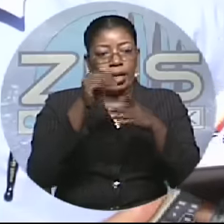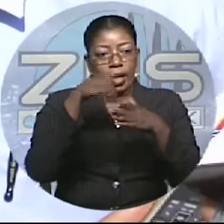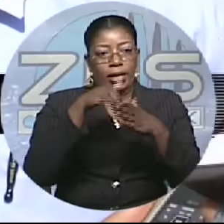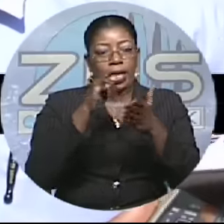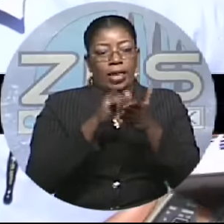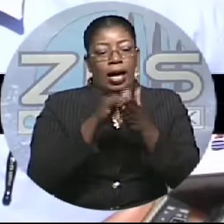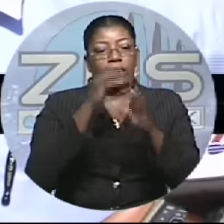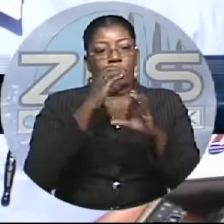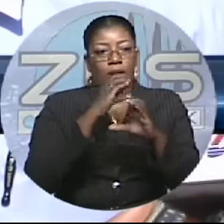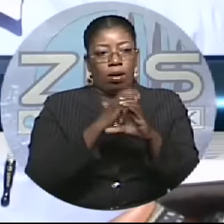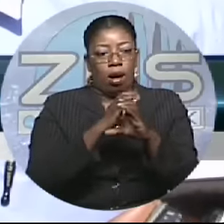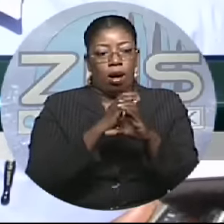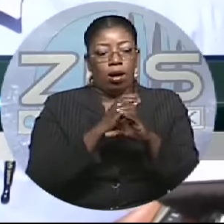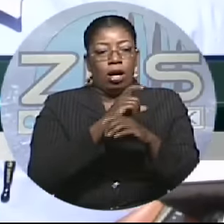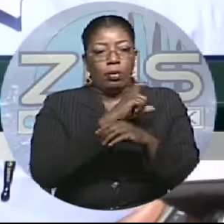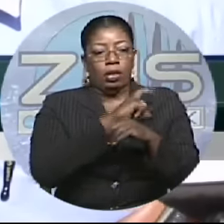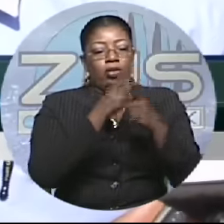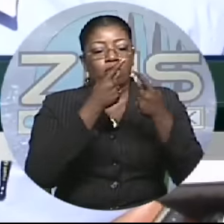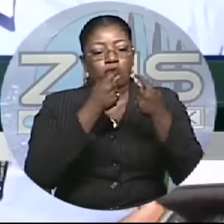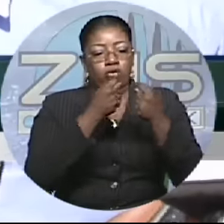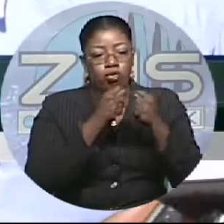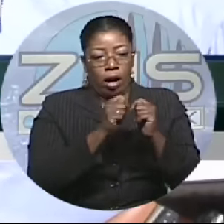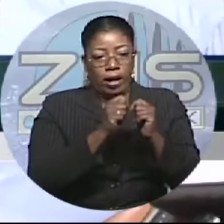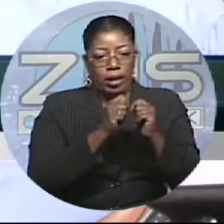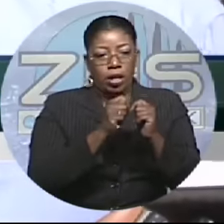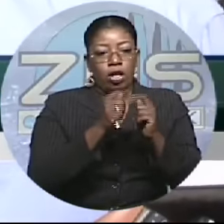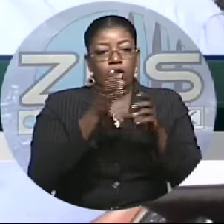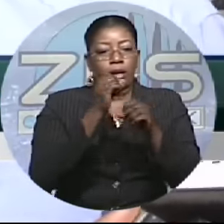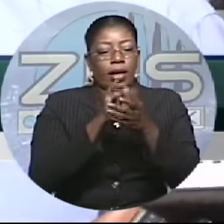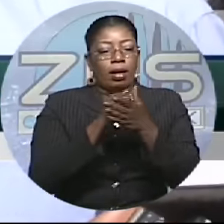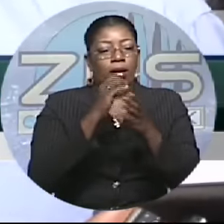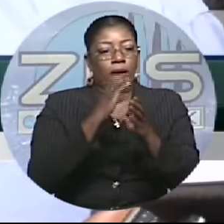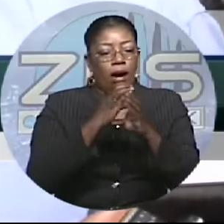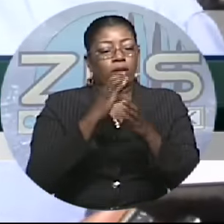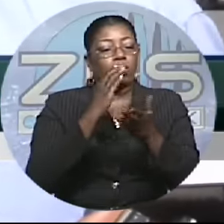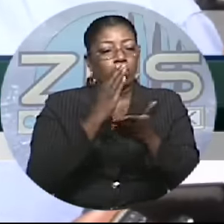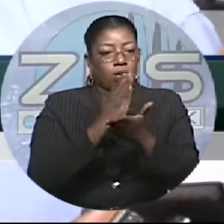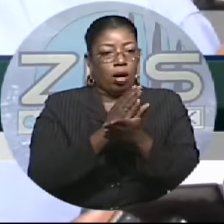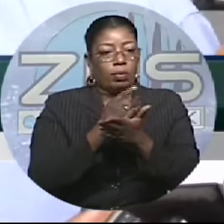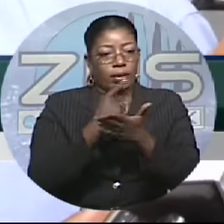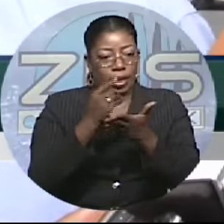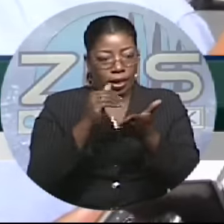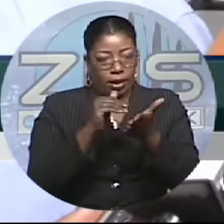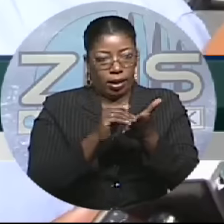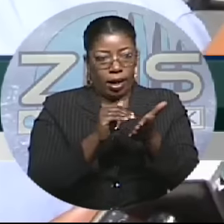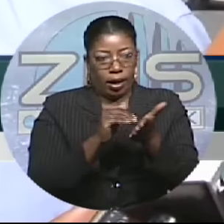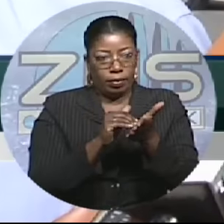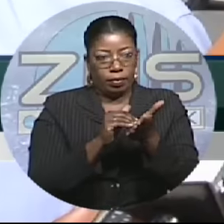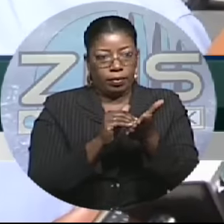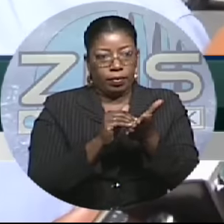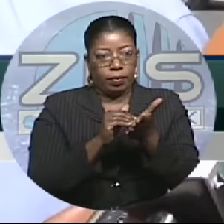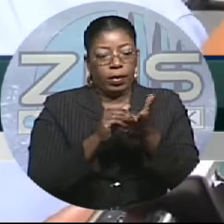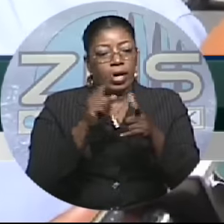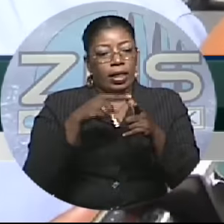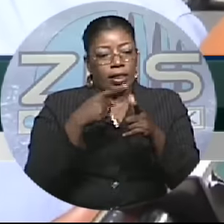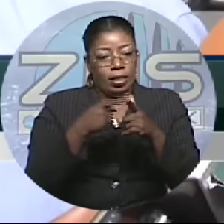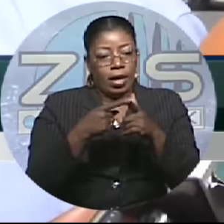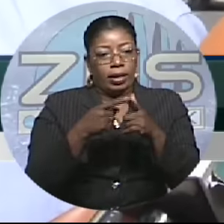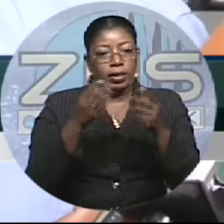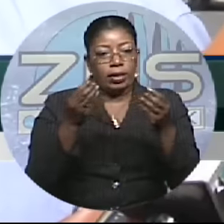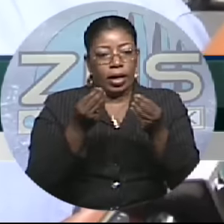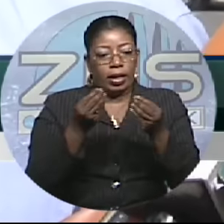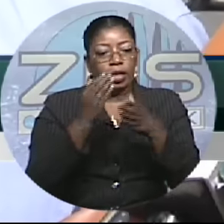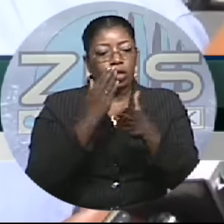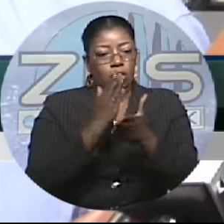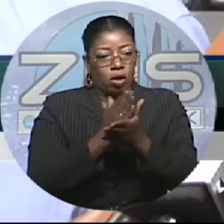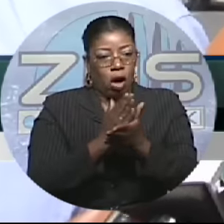Police was trying to get the vehicle to stop, a very suspicious vehicle, heavily tinted vehicle. So there was shots were fired at